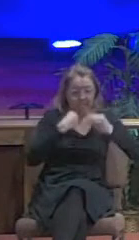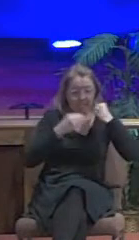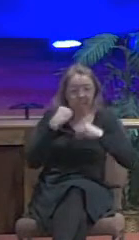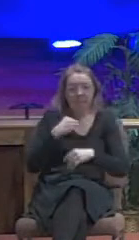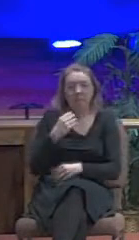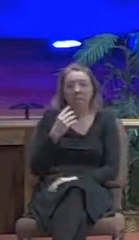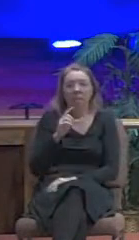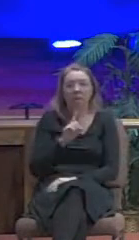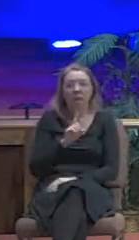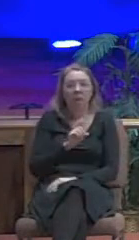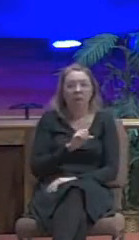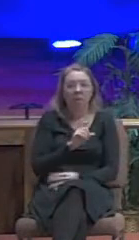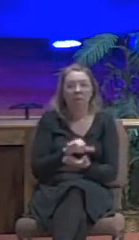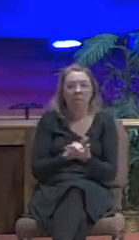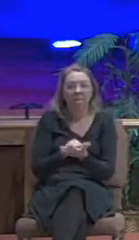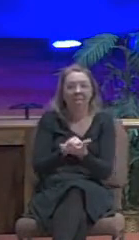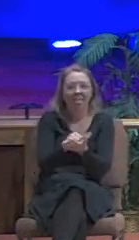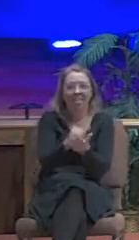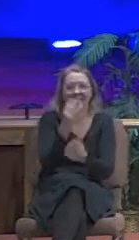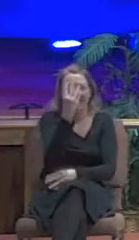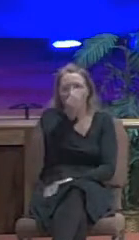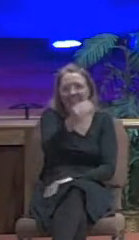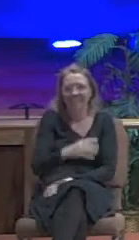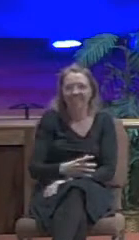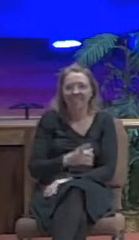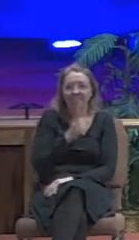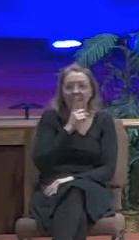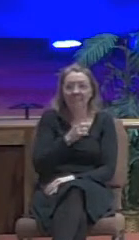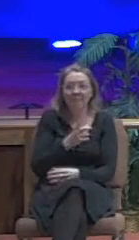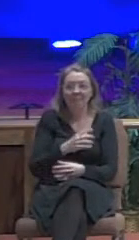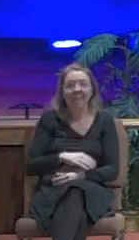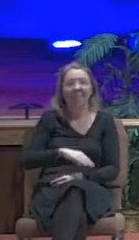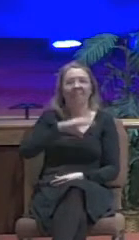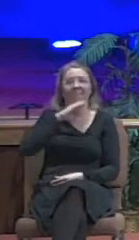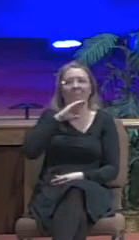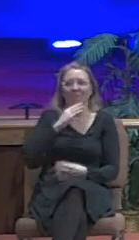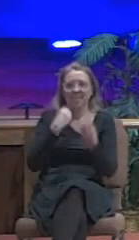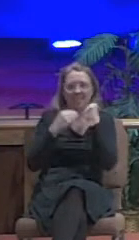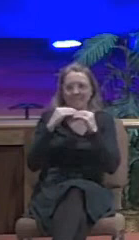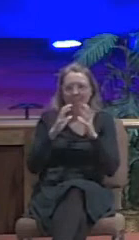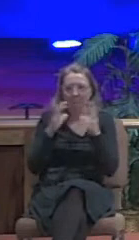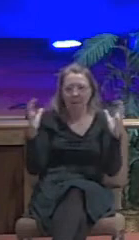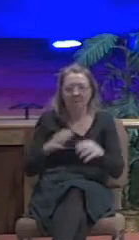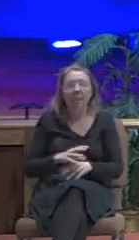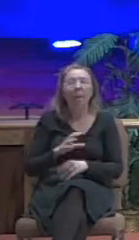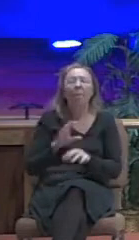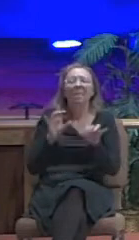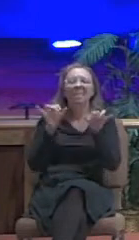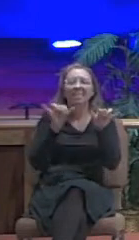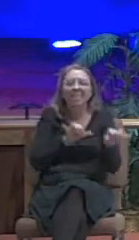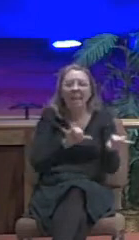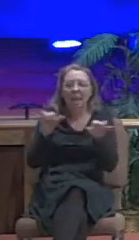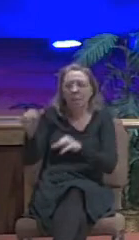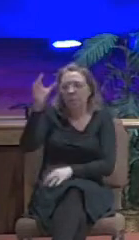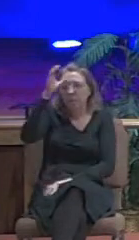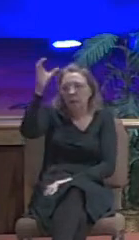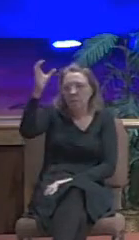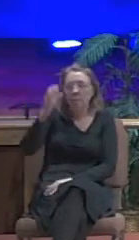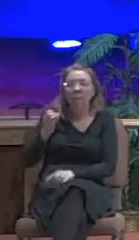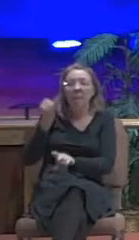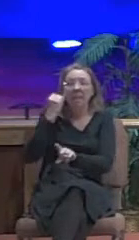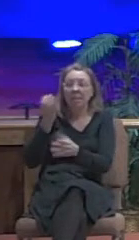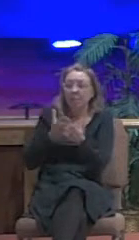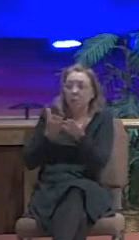what serving does. When every person in the kingdom of God is serving, you should be so full that you have to